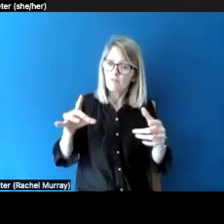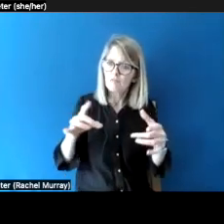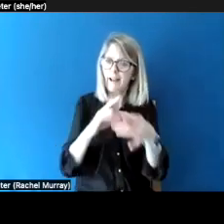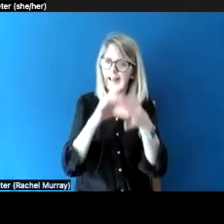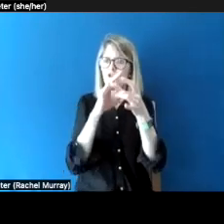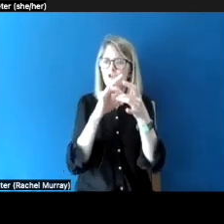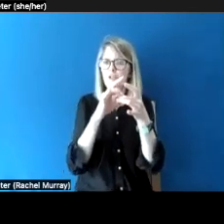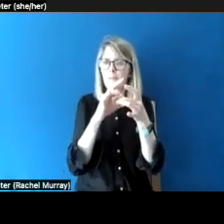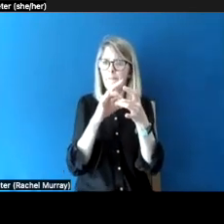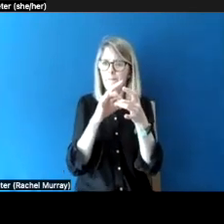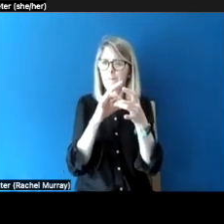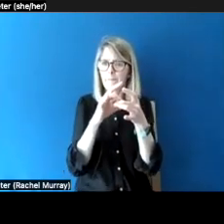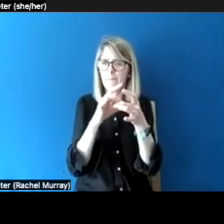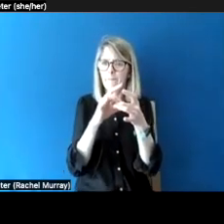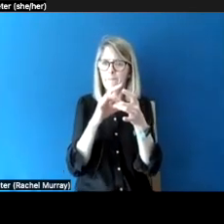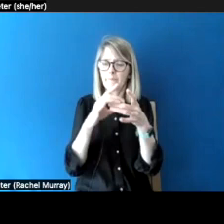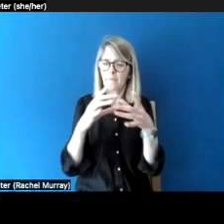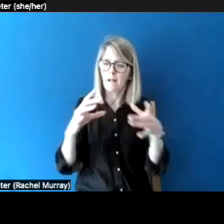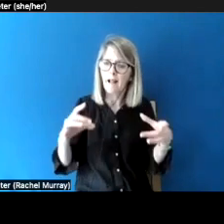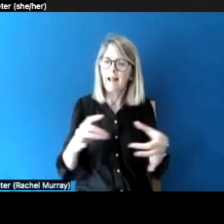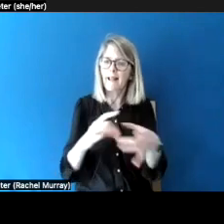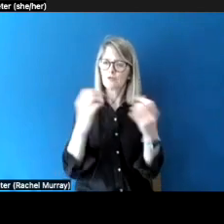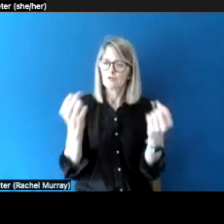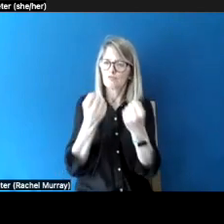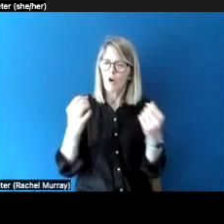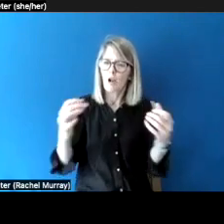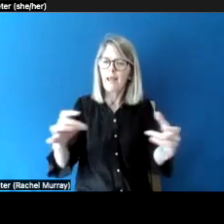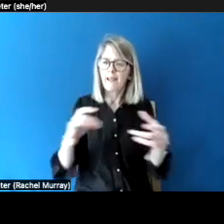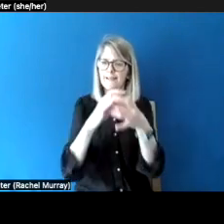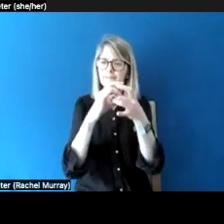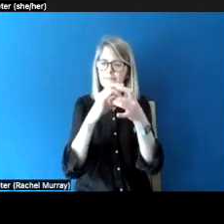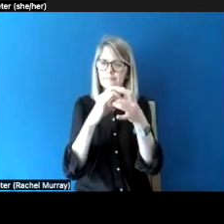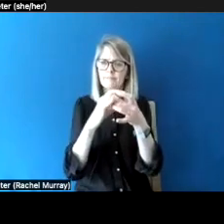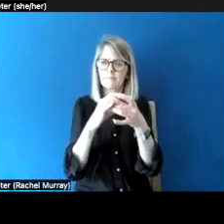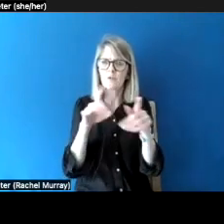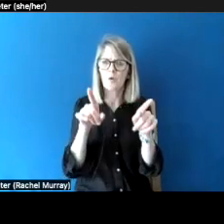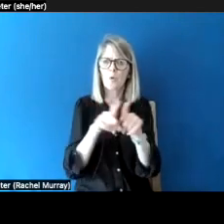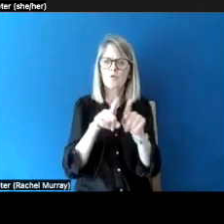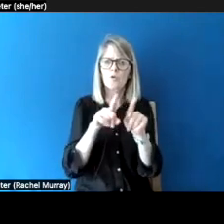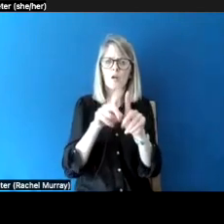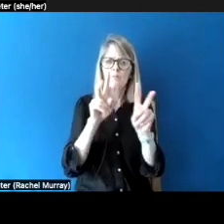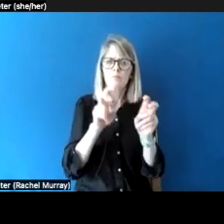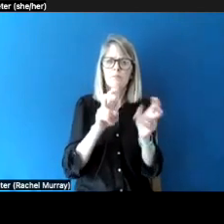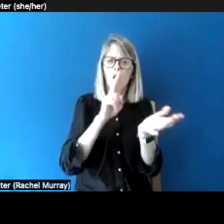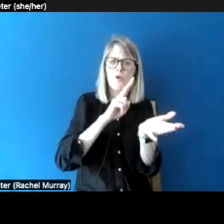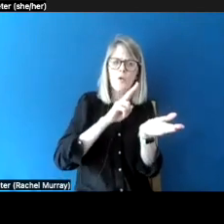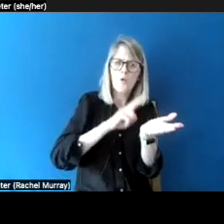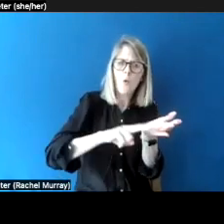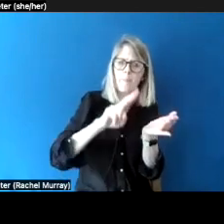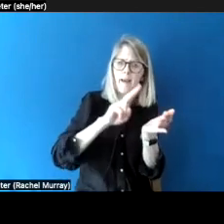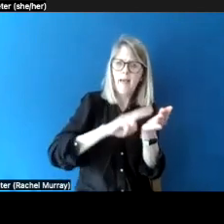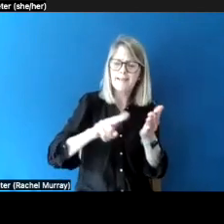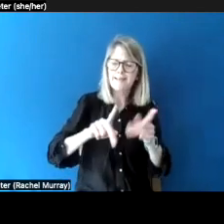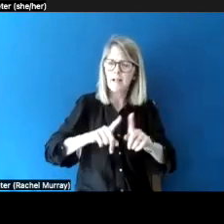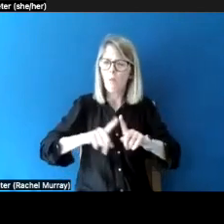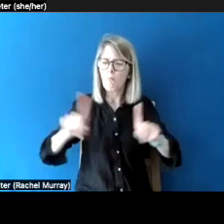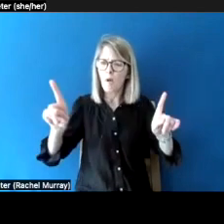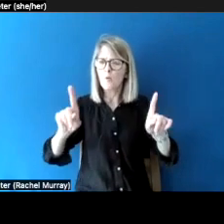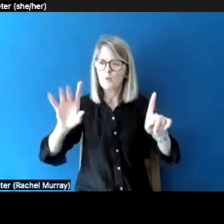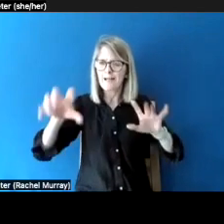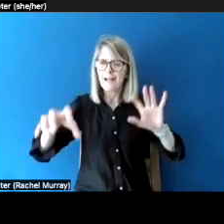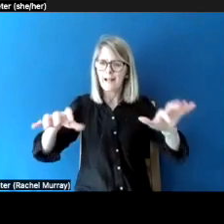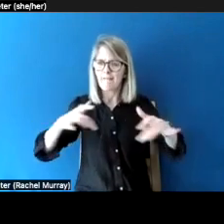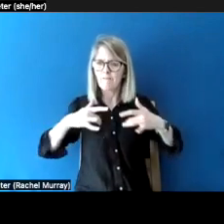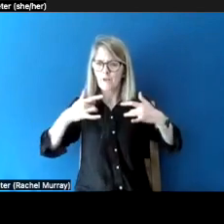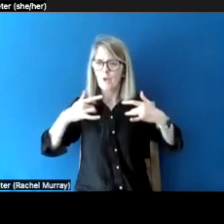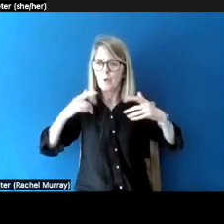another. But also there was this idea of normalizing opposing positions, the tendency